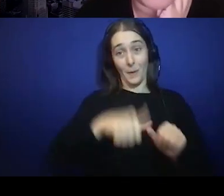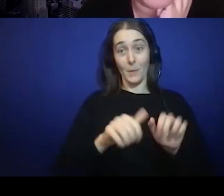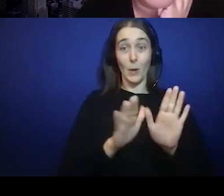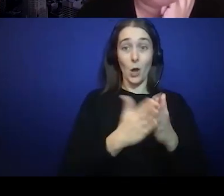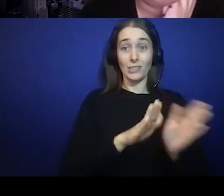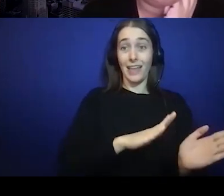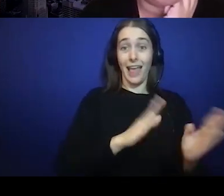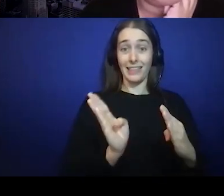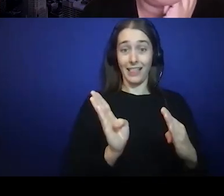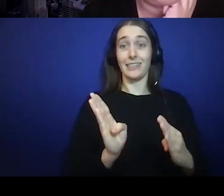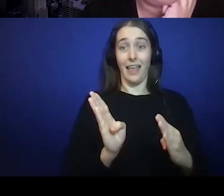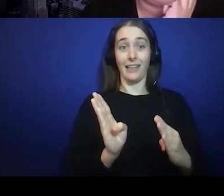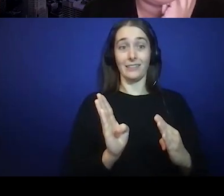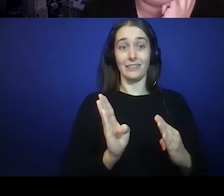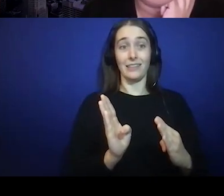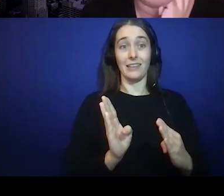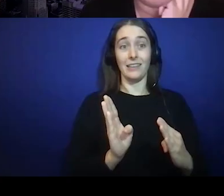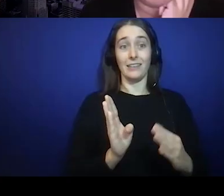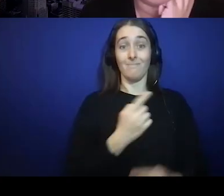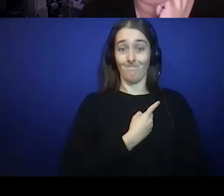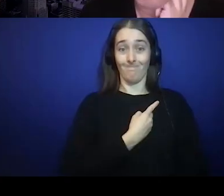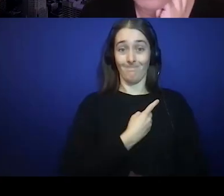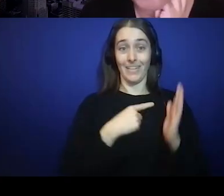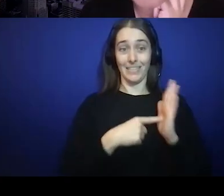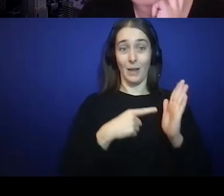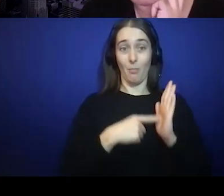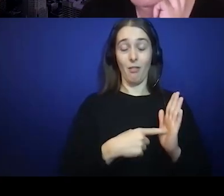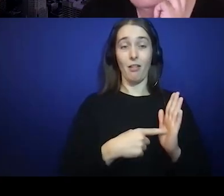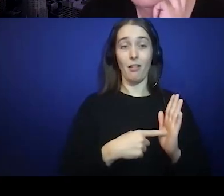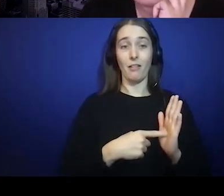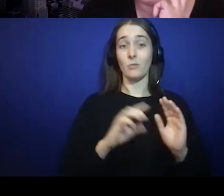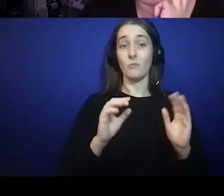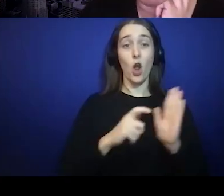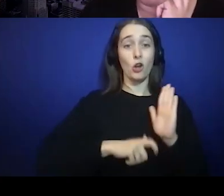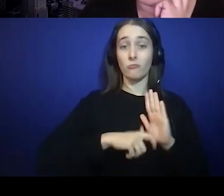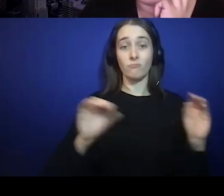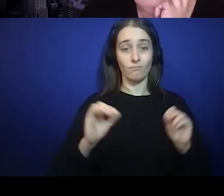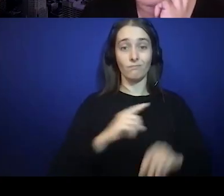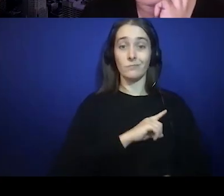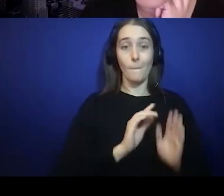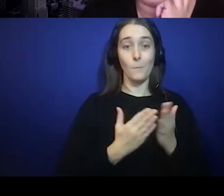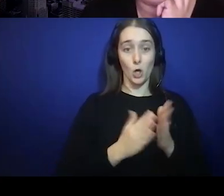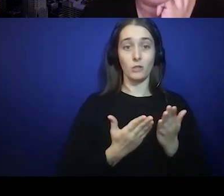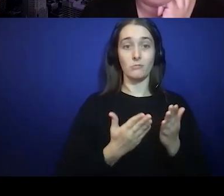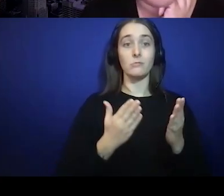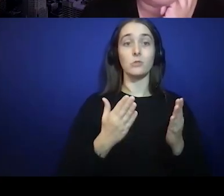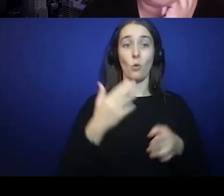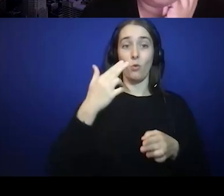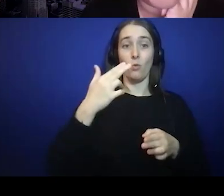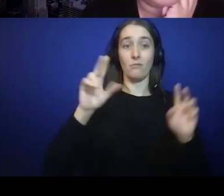And if I move forward, you can see here, there's no article, there's just a book. So the book is